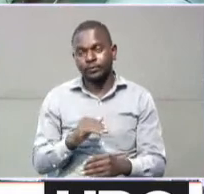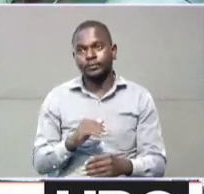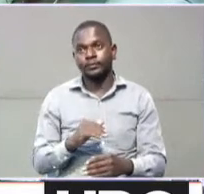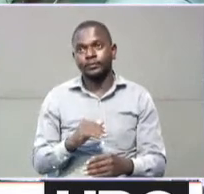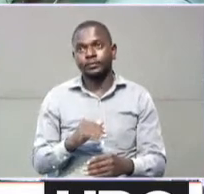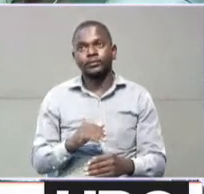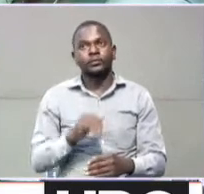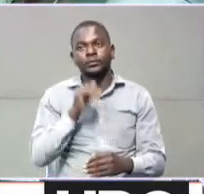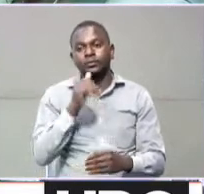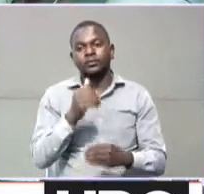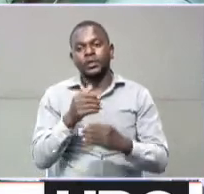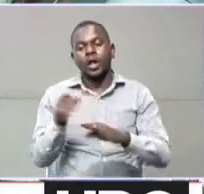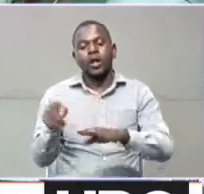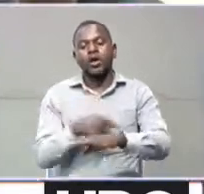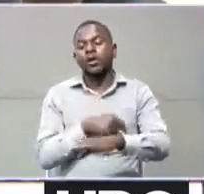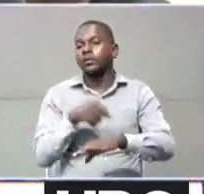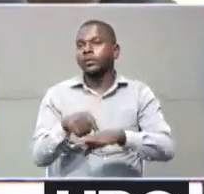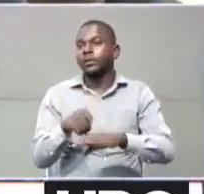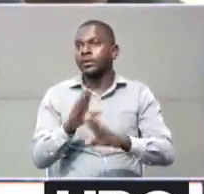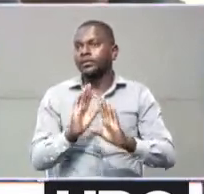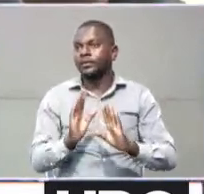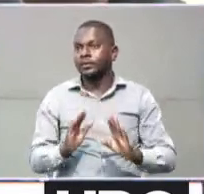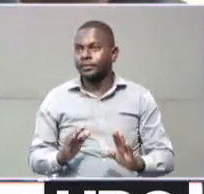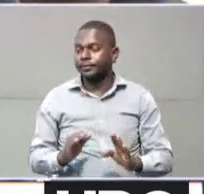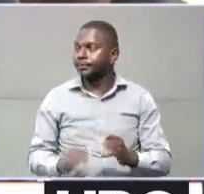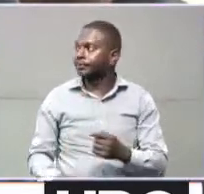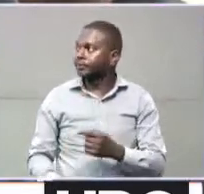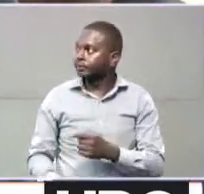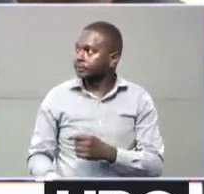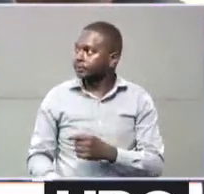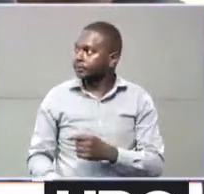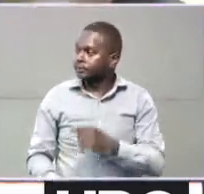that we don't take under do you know in penance